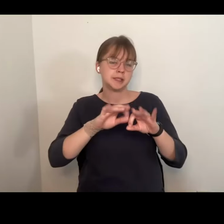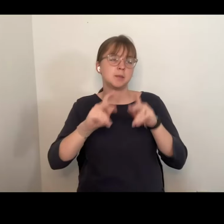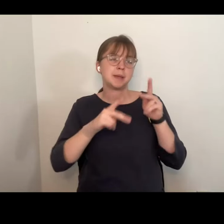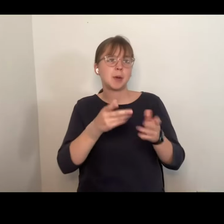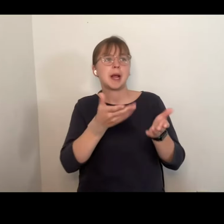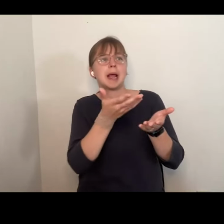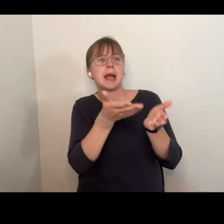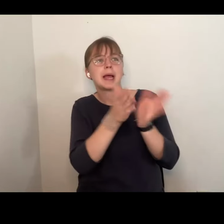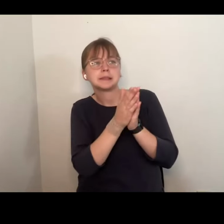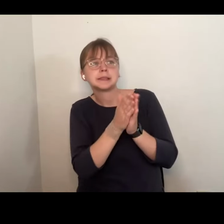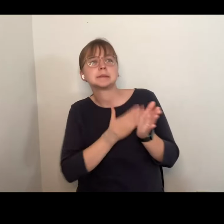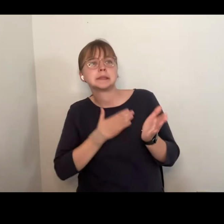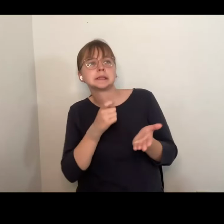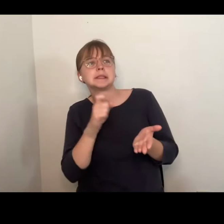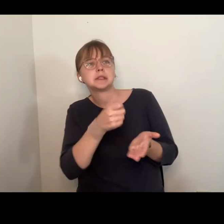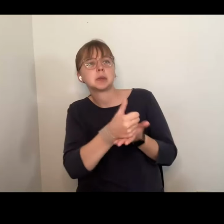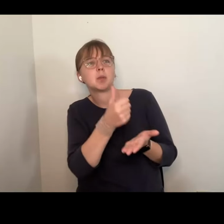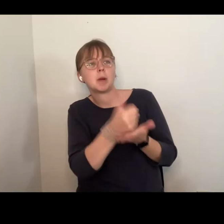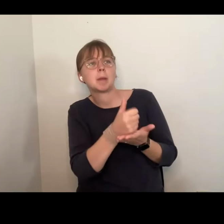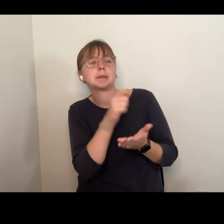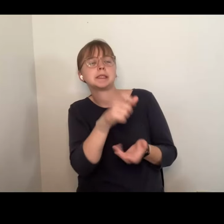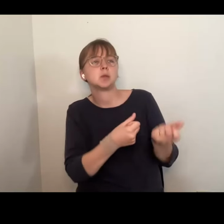asking for support and help.